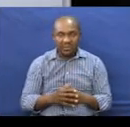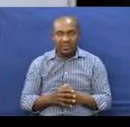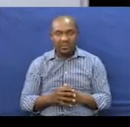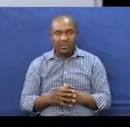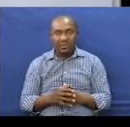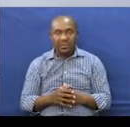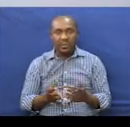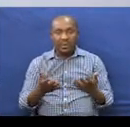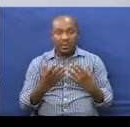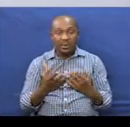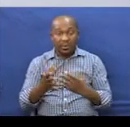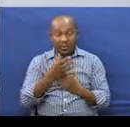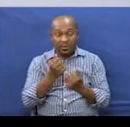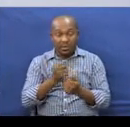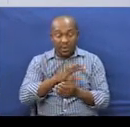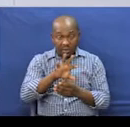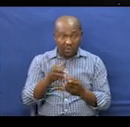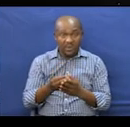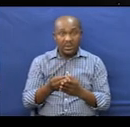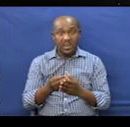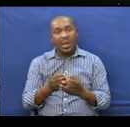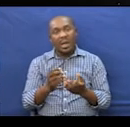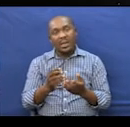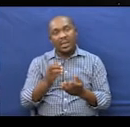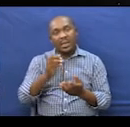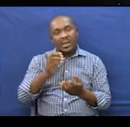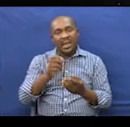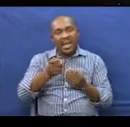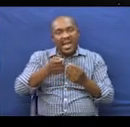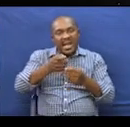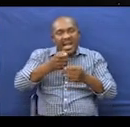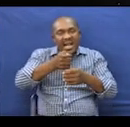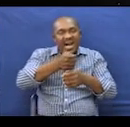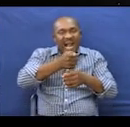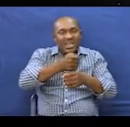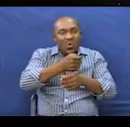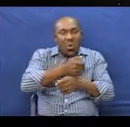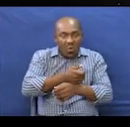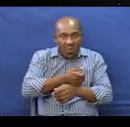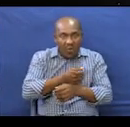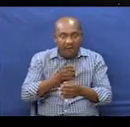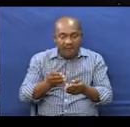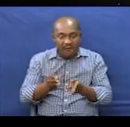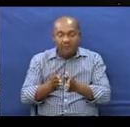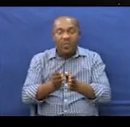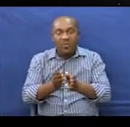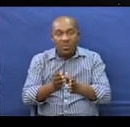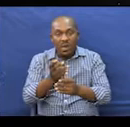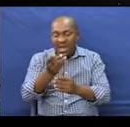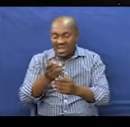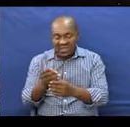So we've got those carbohydrates that are in crystal form. Also, we've got those carbohydrates that are not in what? Crystal form. They are